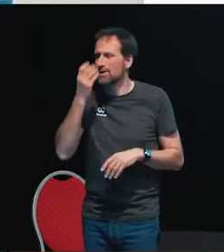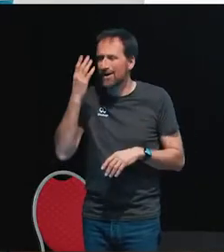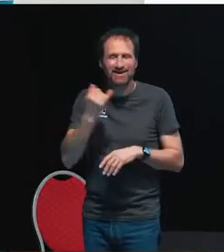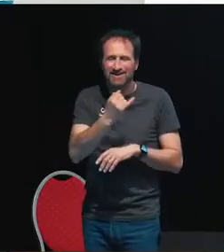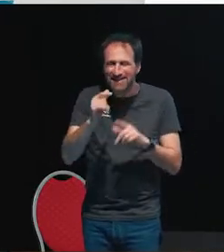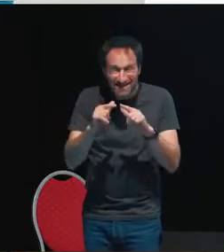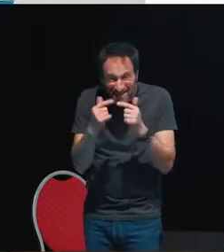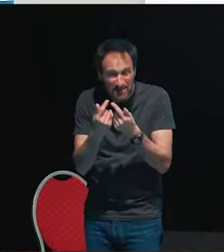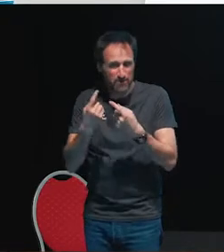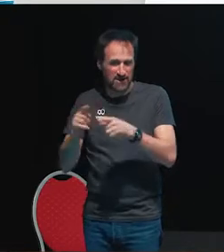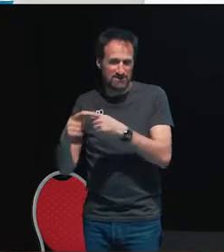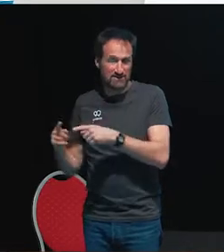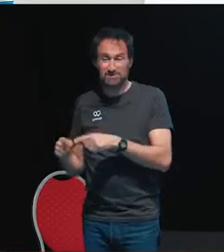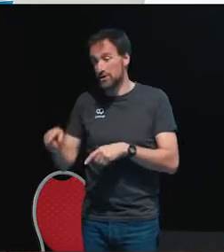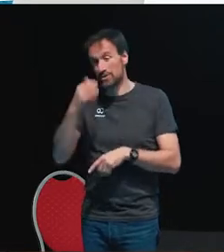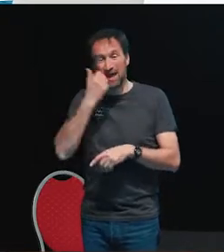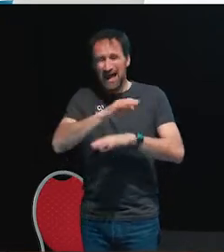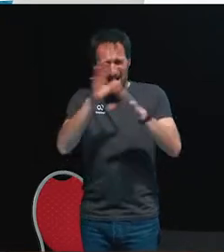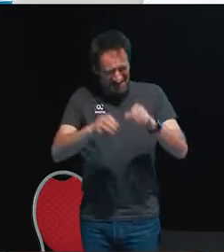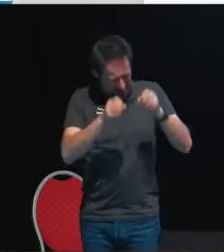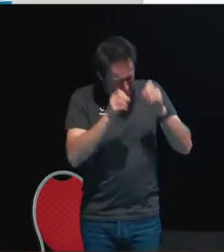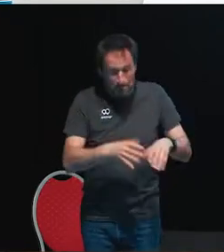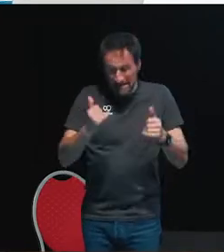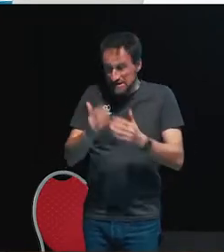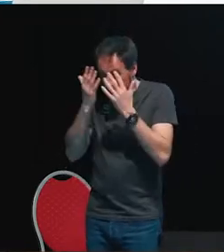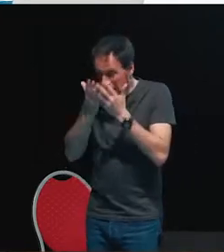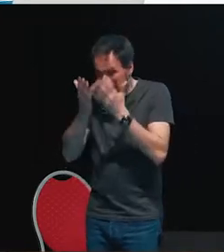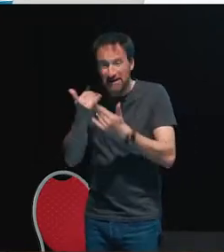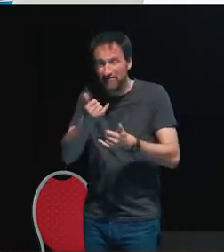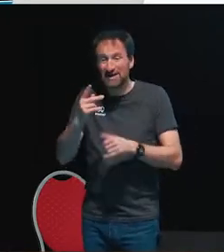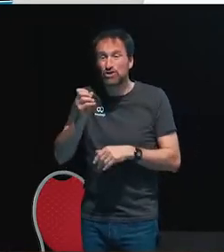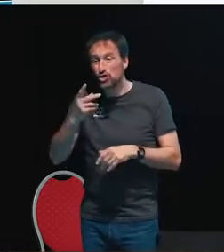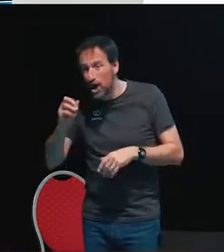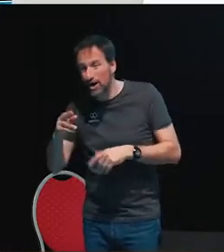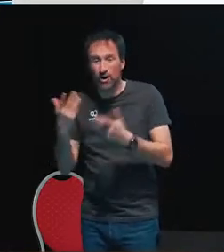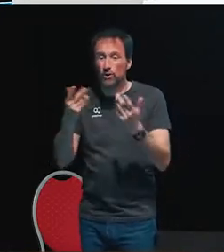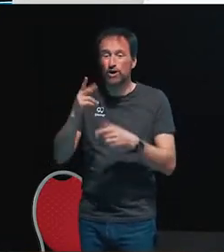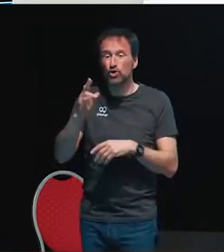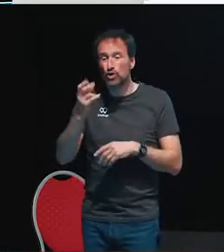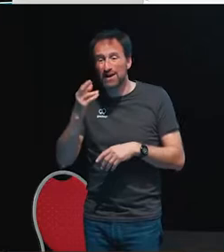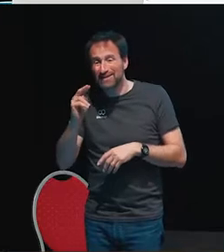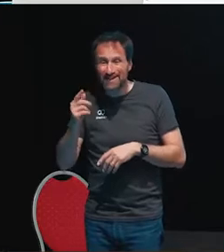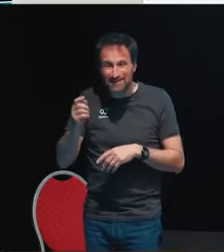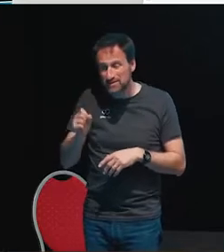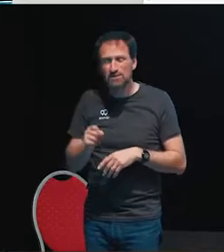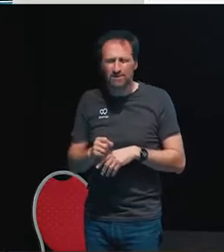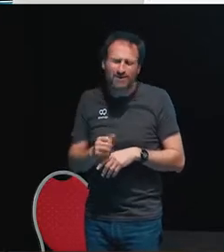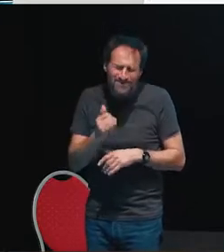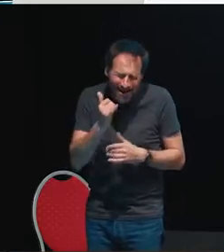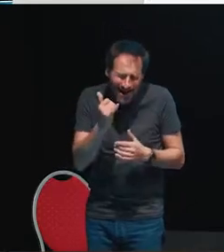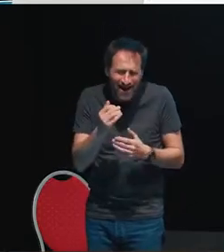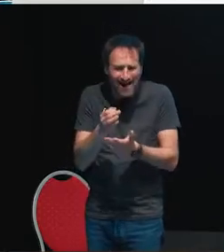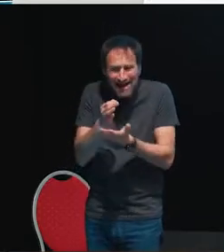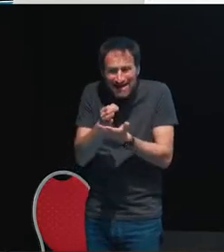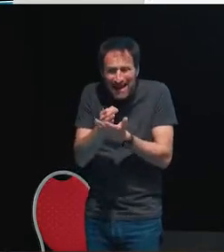should drop everything and learn doctor and kubernetes because those are cool technologies but maybe they want to be around forever it's